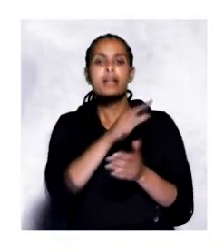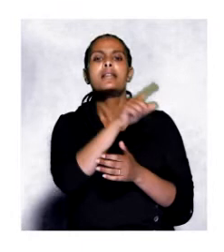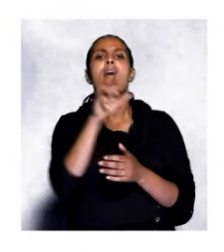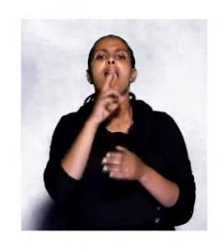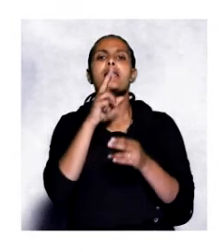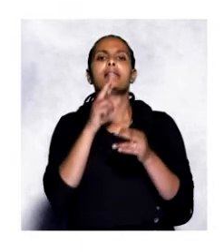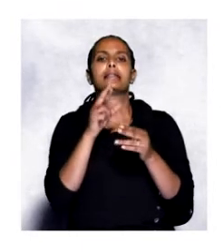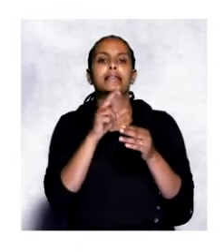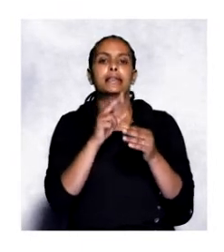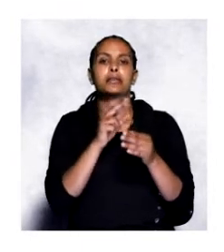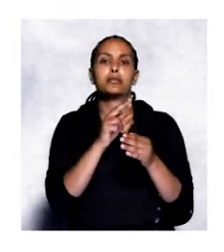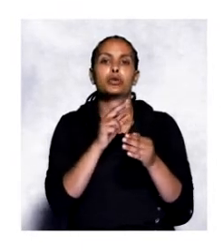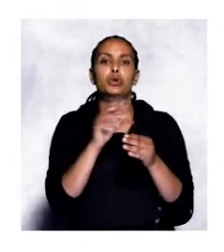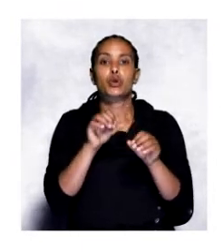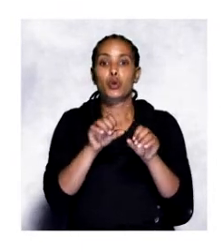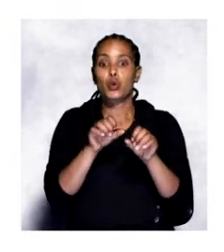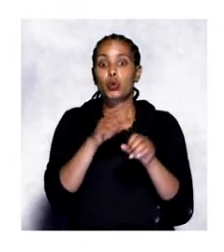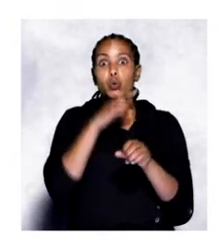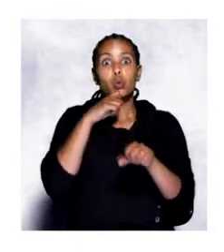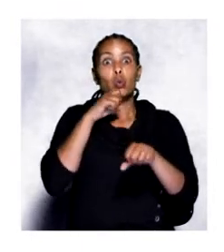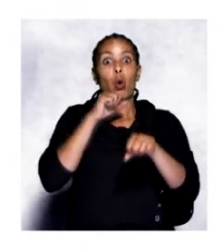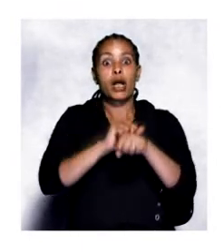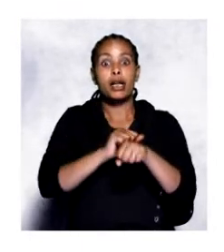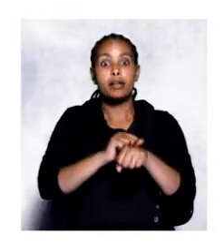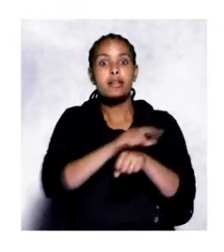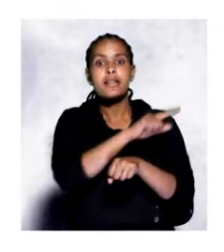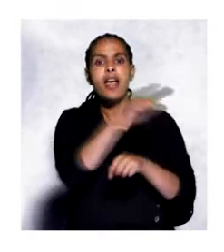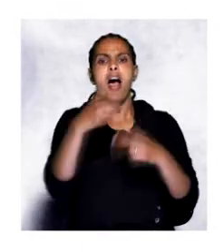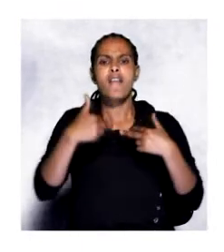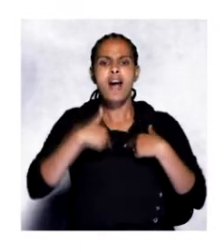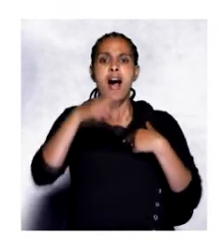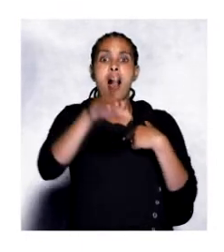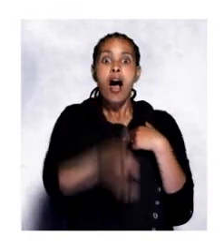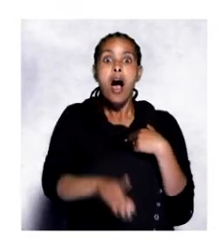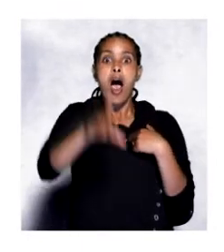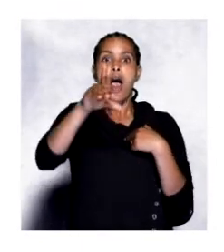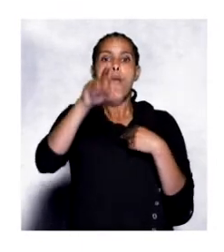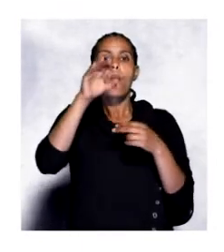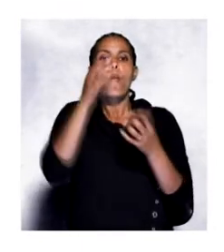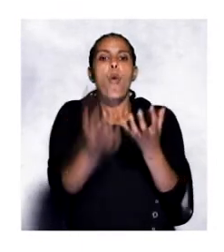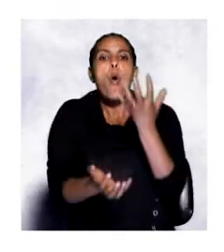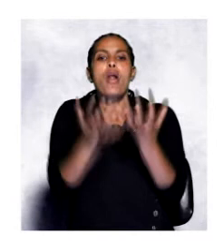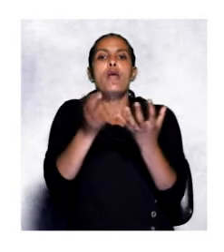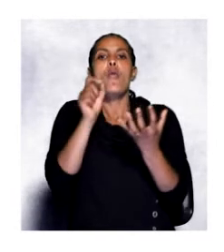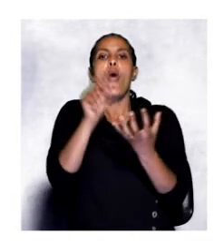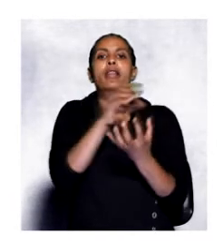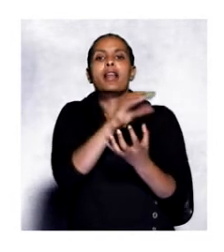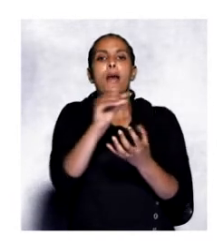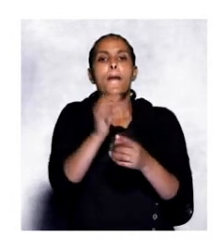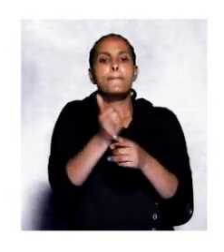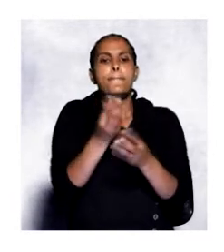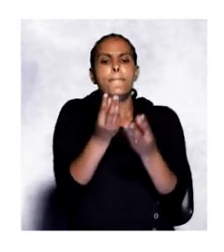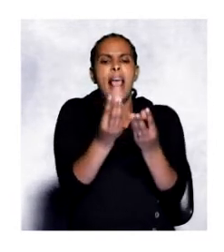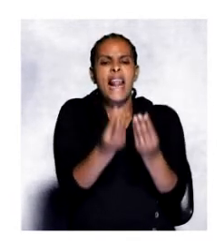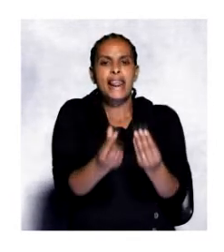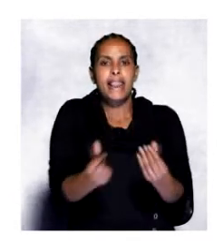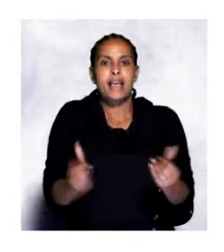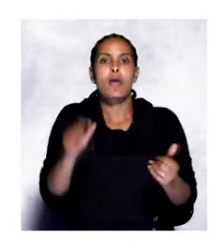called crystalline solids. They have high boiling points and melting